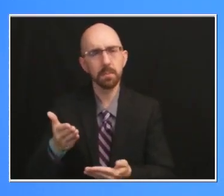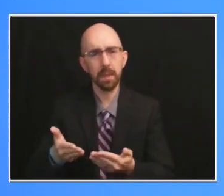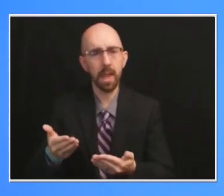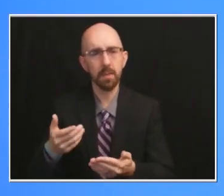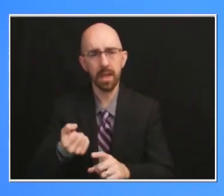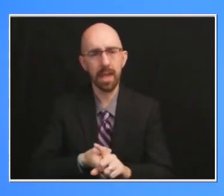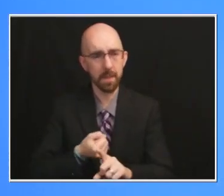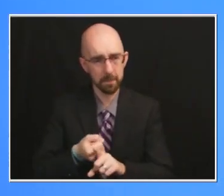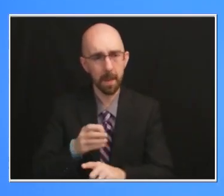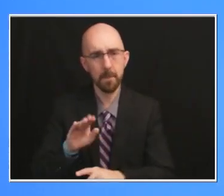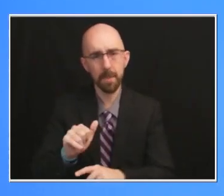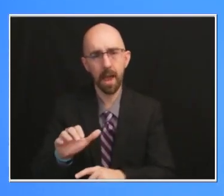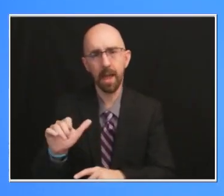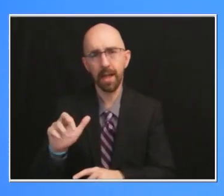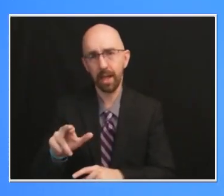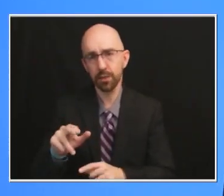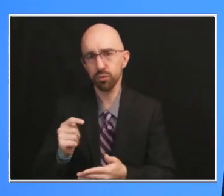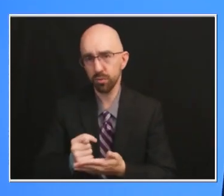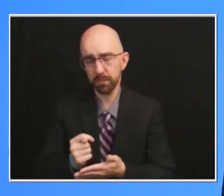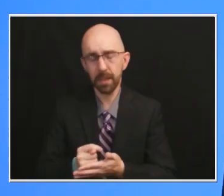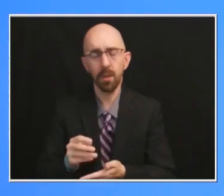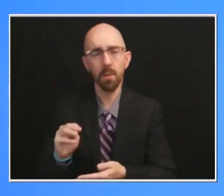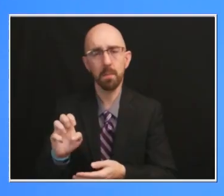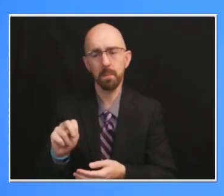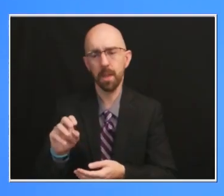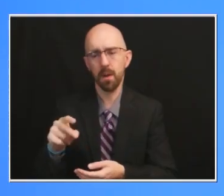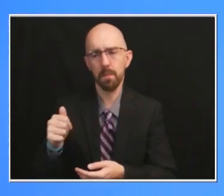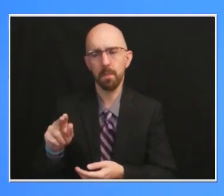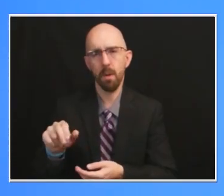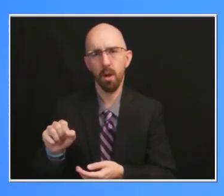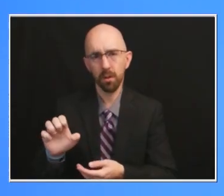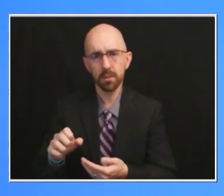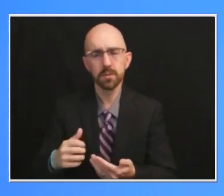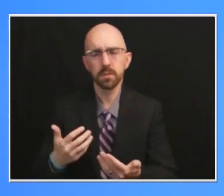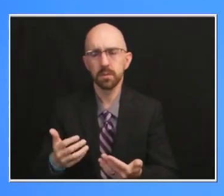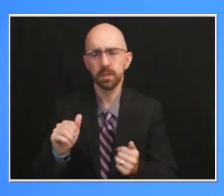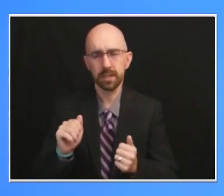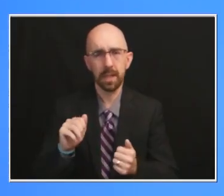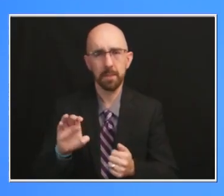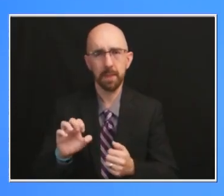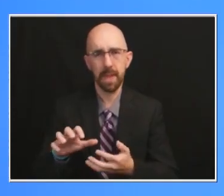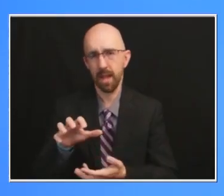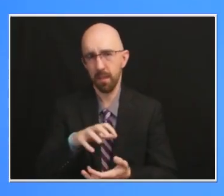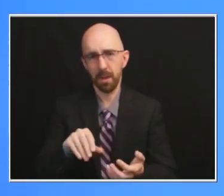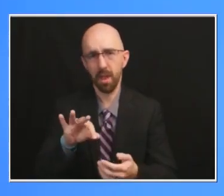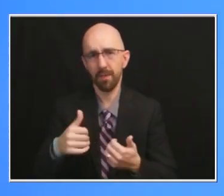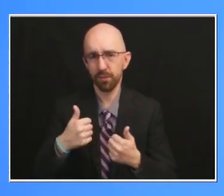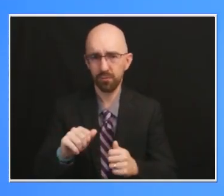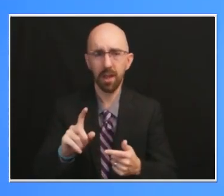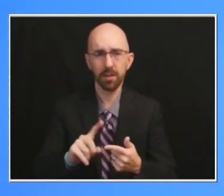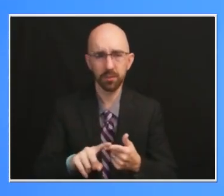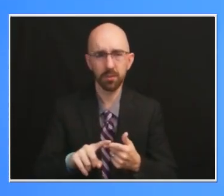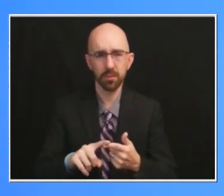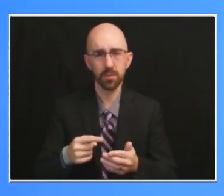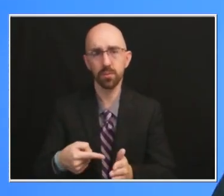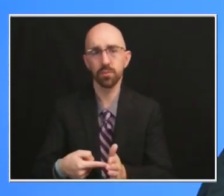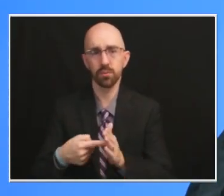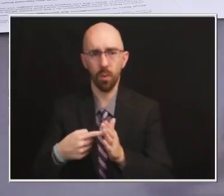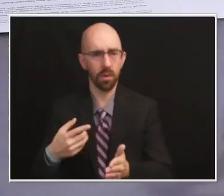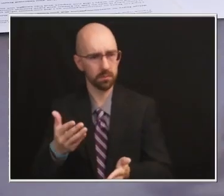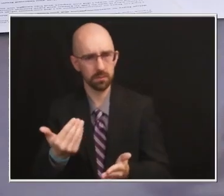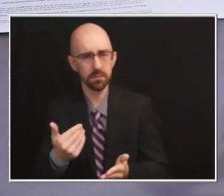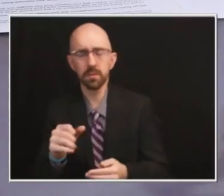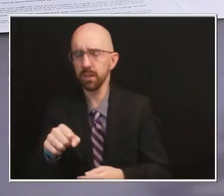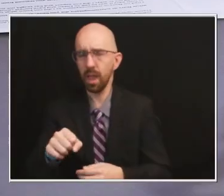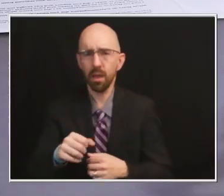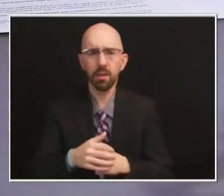by cancer treatment or menopause, and it can be a combination of trying to show us. Yeah, so I think people